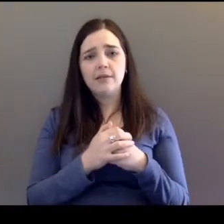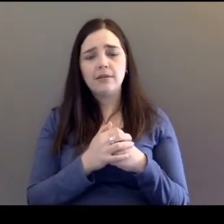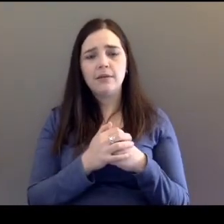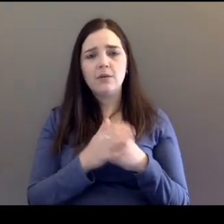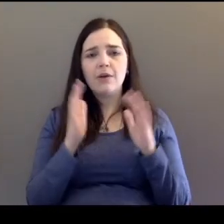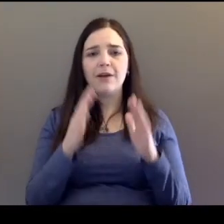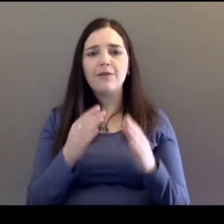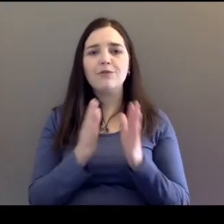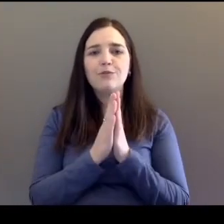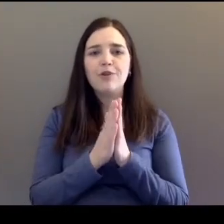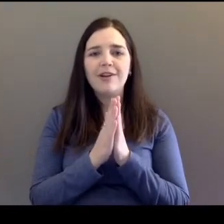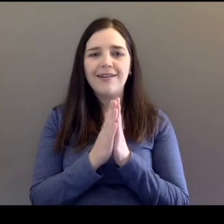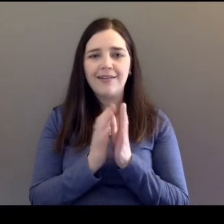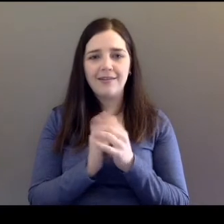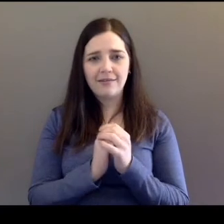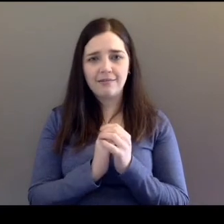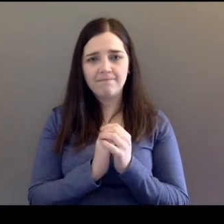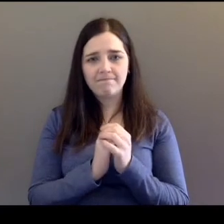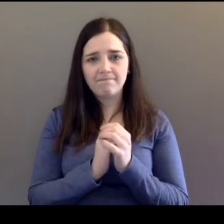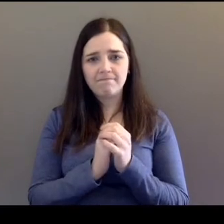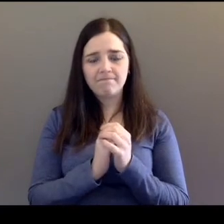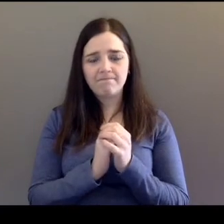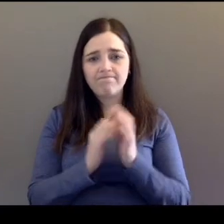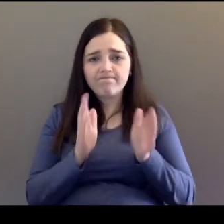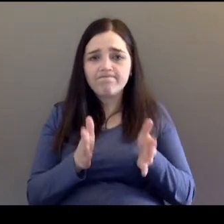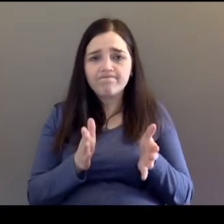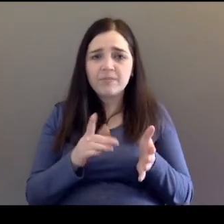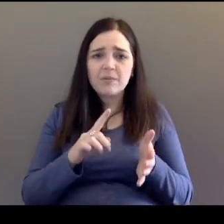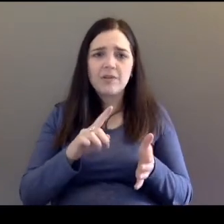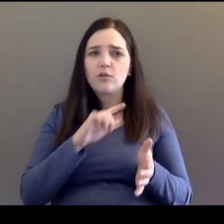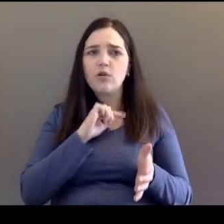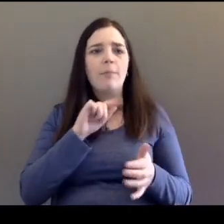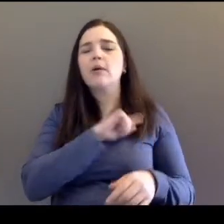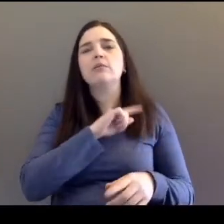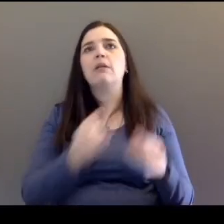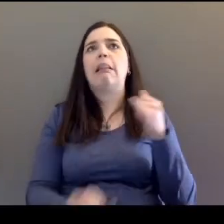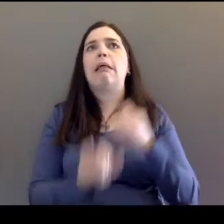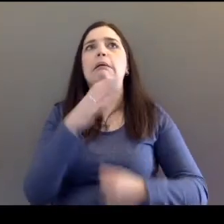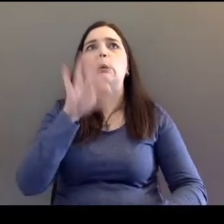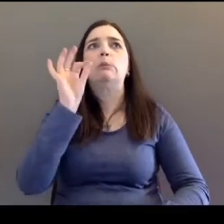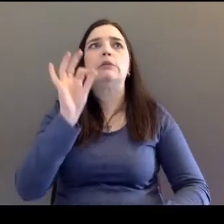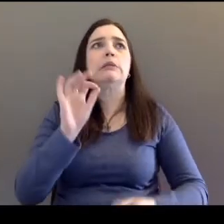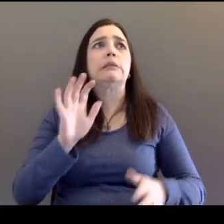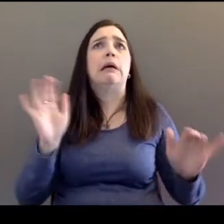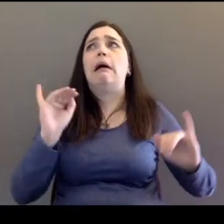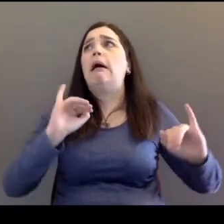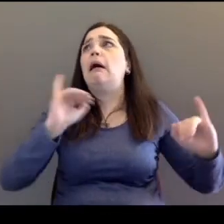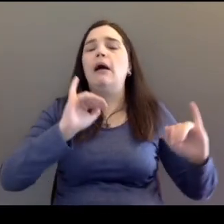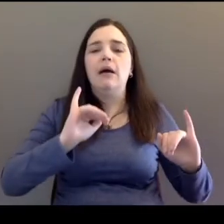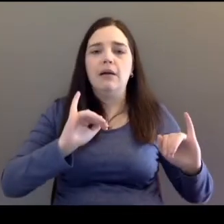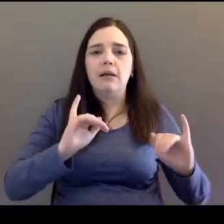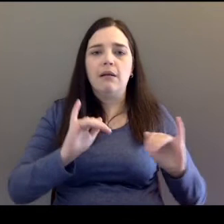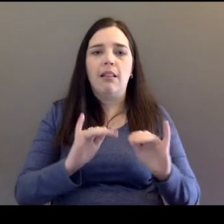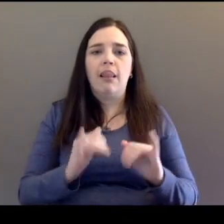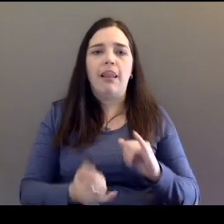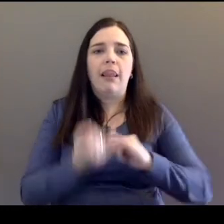we must pray. Not because it is the last act, the futile, desperate act of